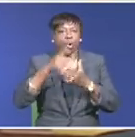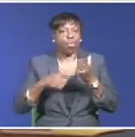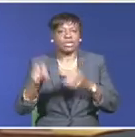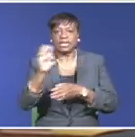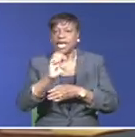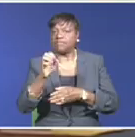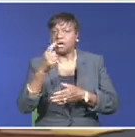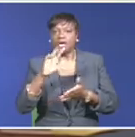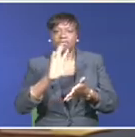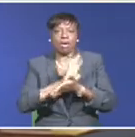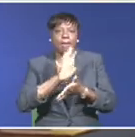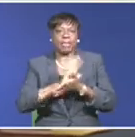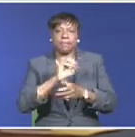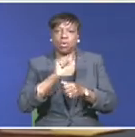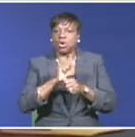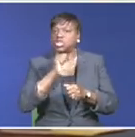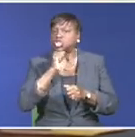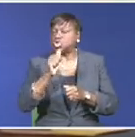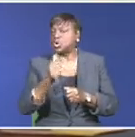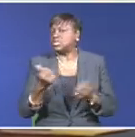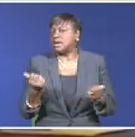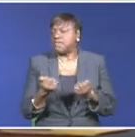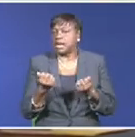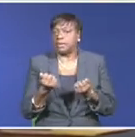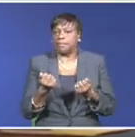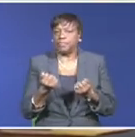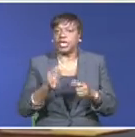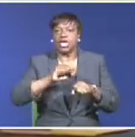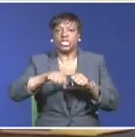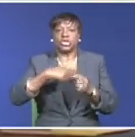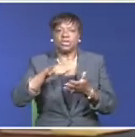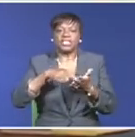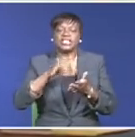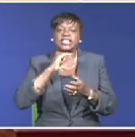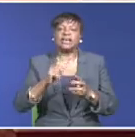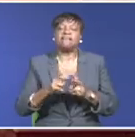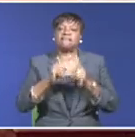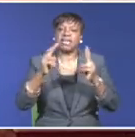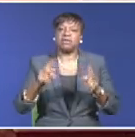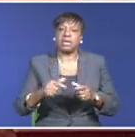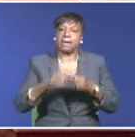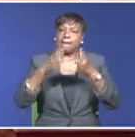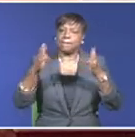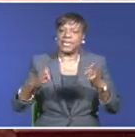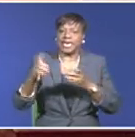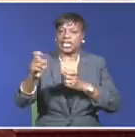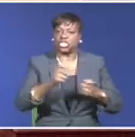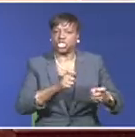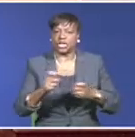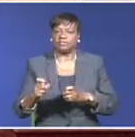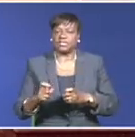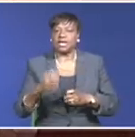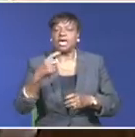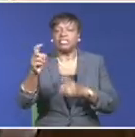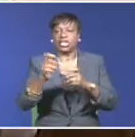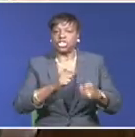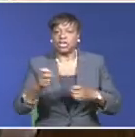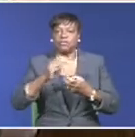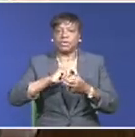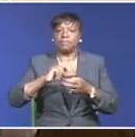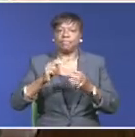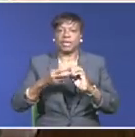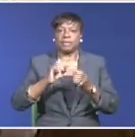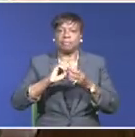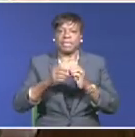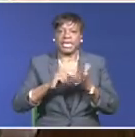the paperwork is not available. So this is a very dynamic shift. The shift will also mean the government